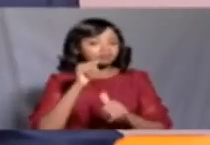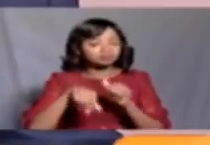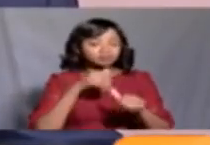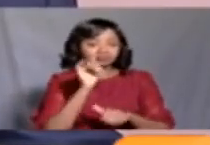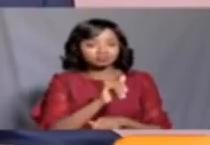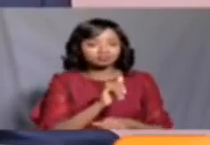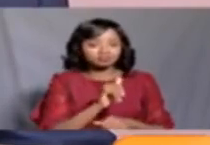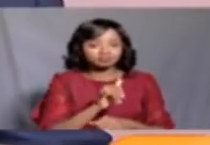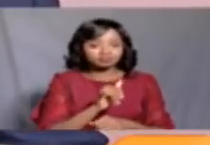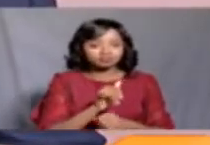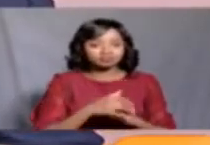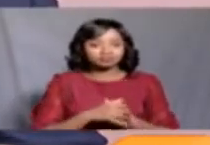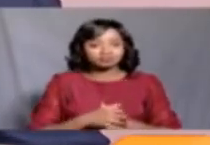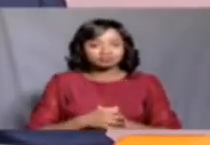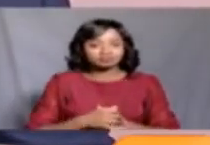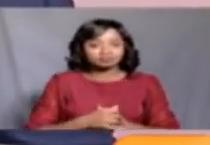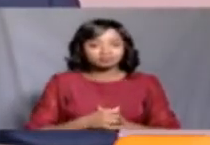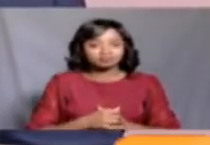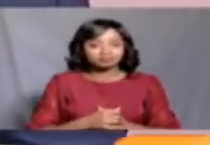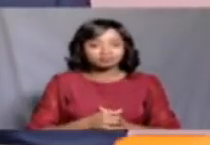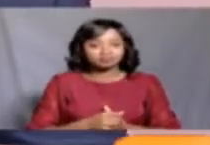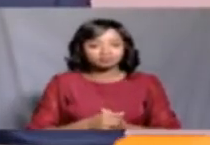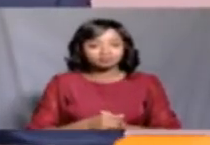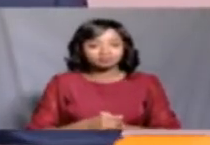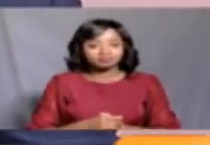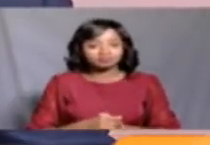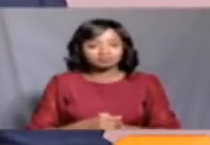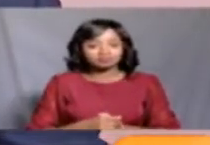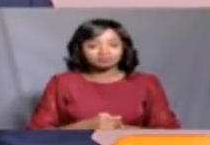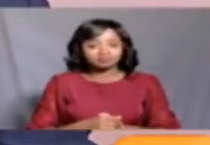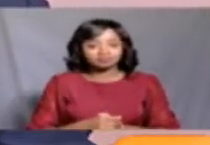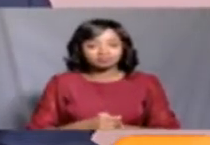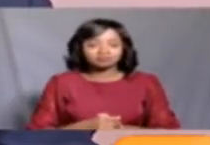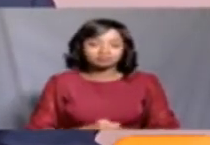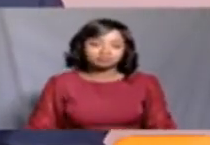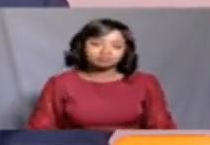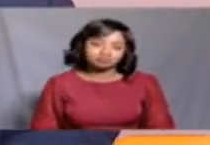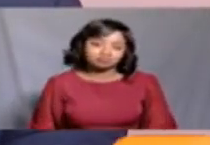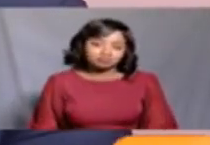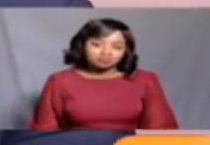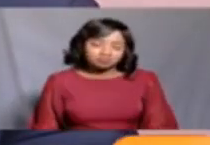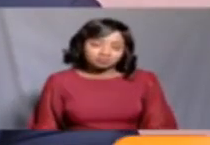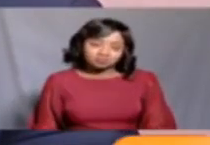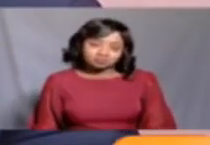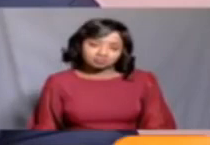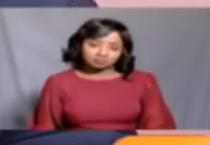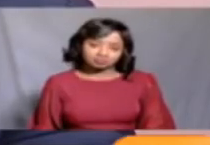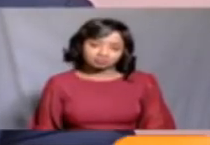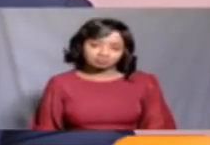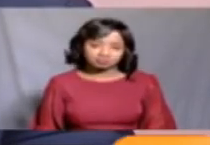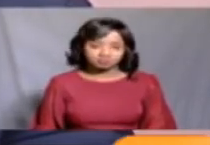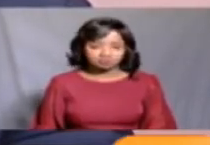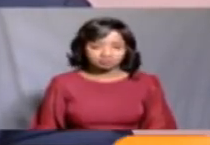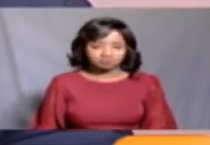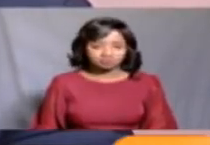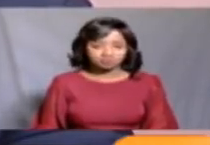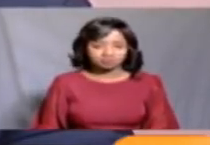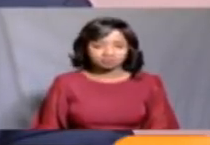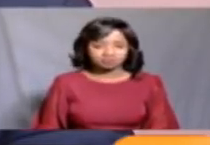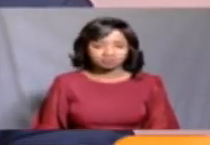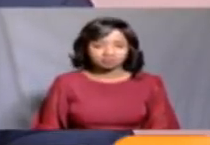instance, I think the place where we really ignore is the parenting and the upcoming of the child, the children. Mm. Because one,